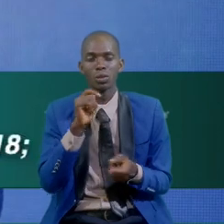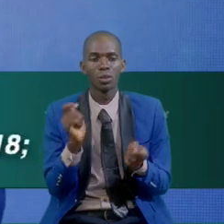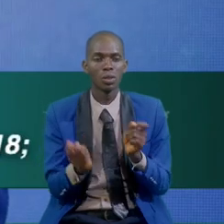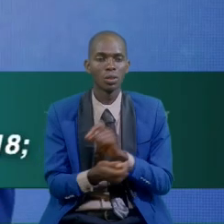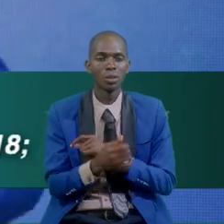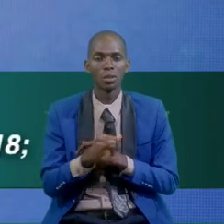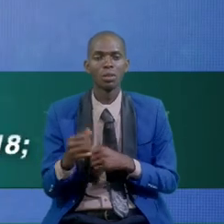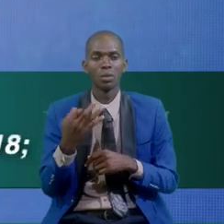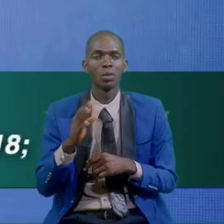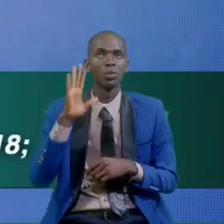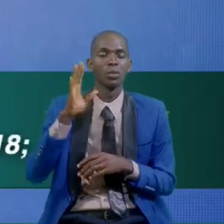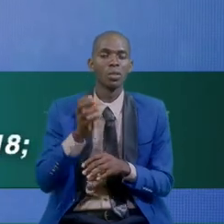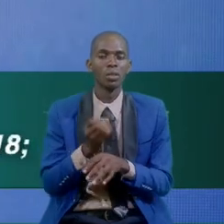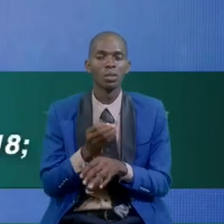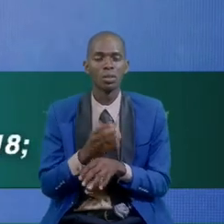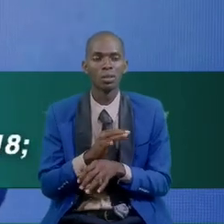counsel, the